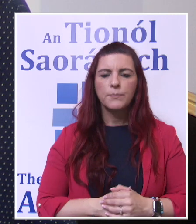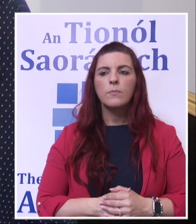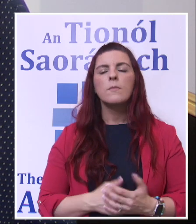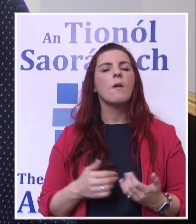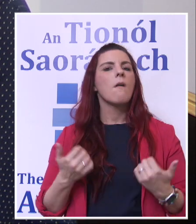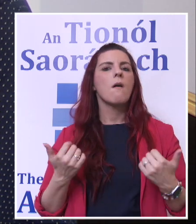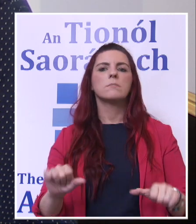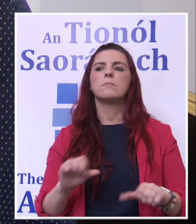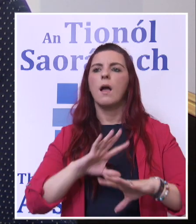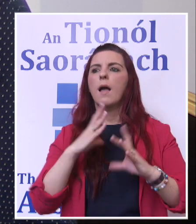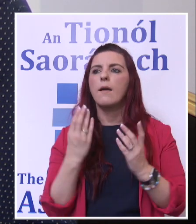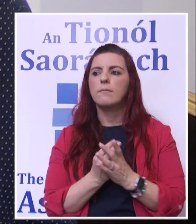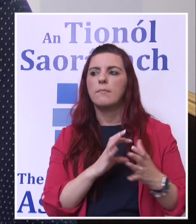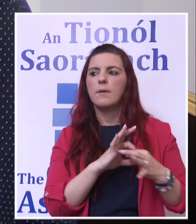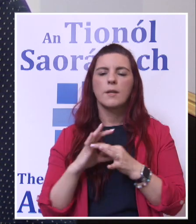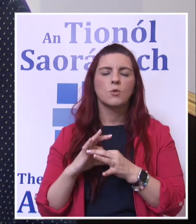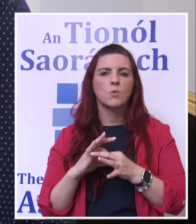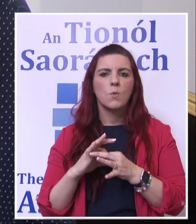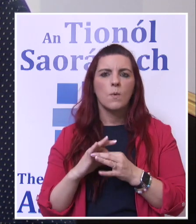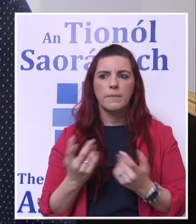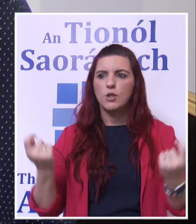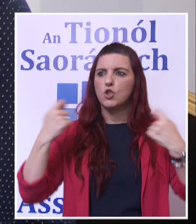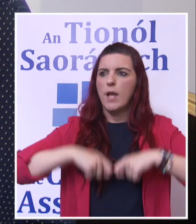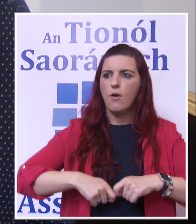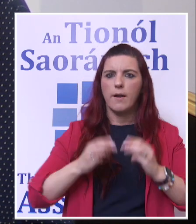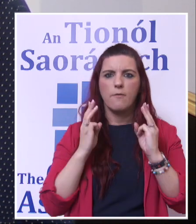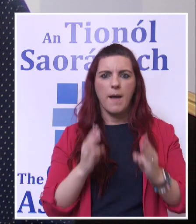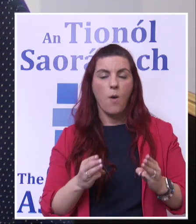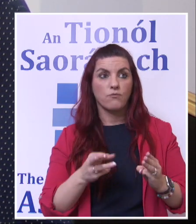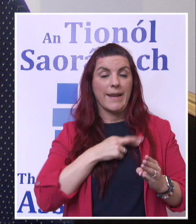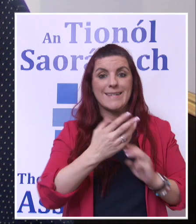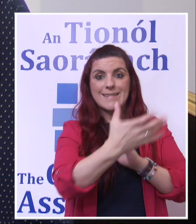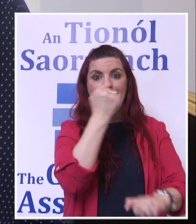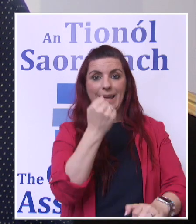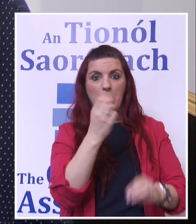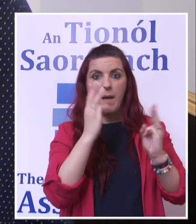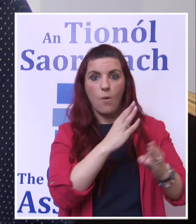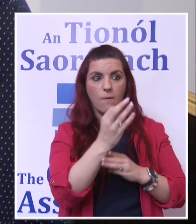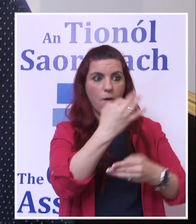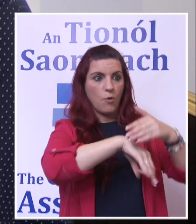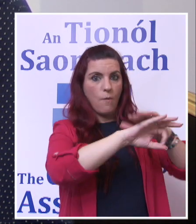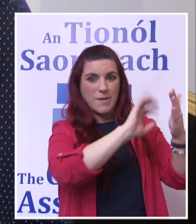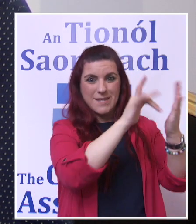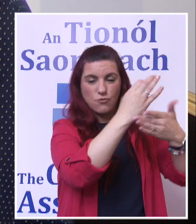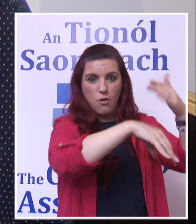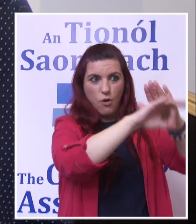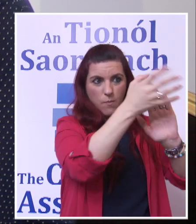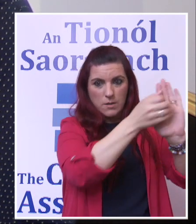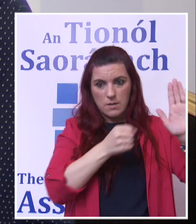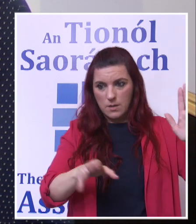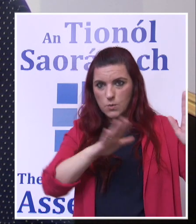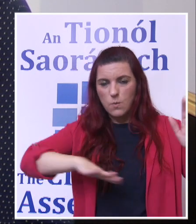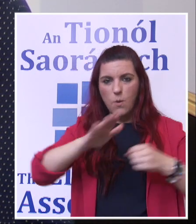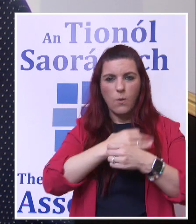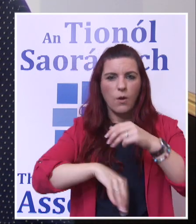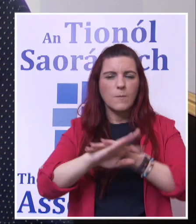Ultimately, everything comes back to the devolution of powers and finance from central government, and we need to think about this at 2 levels. What